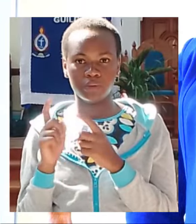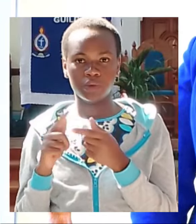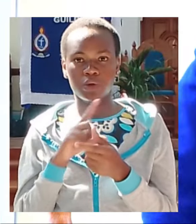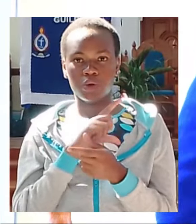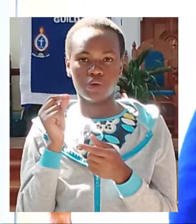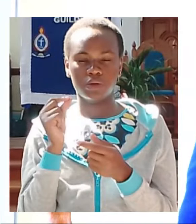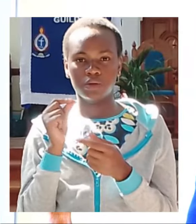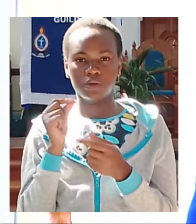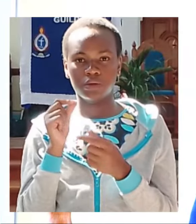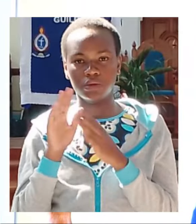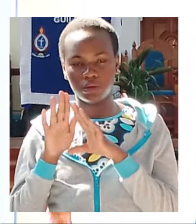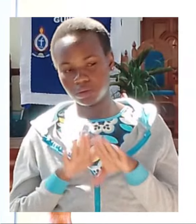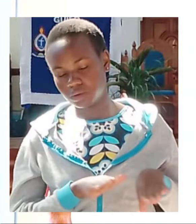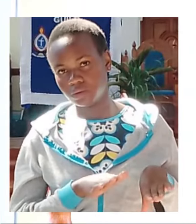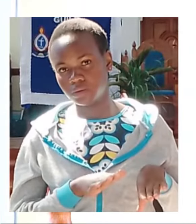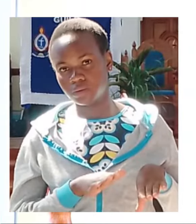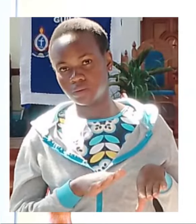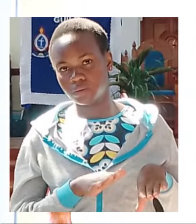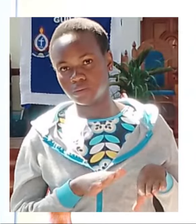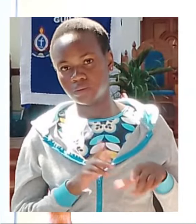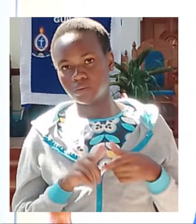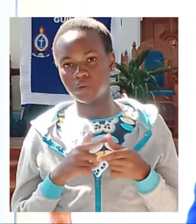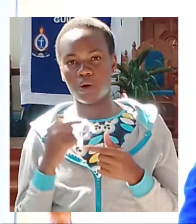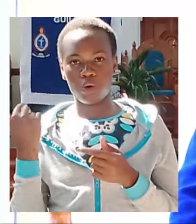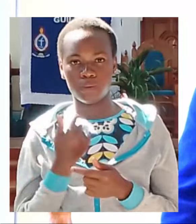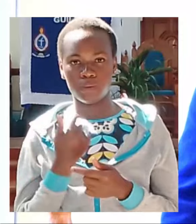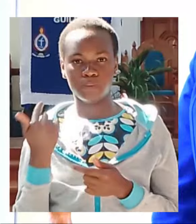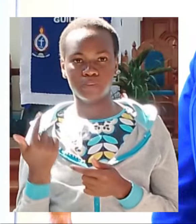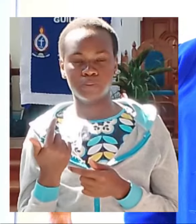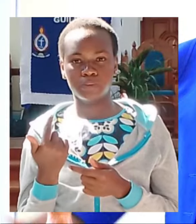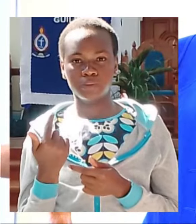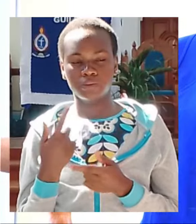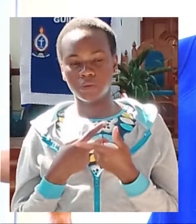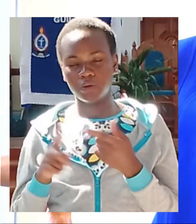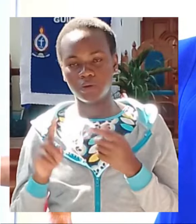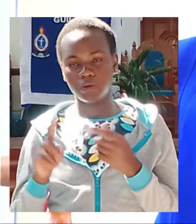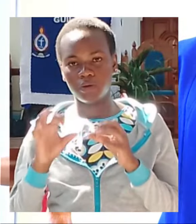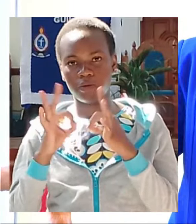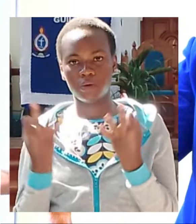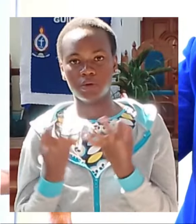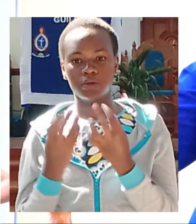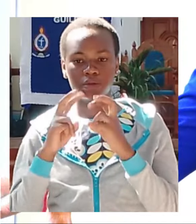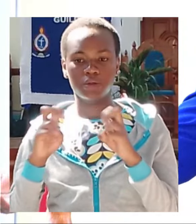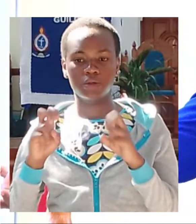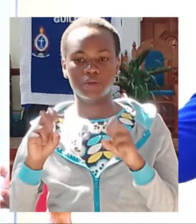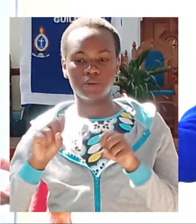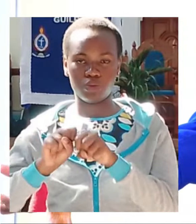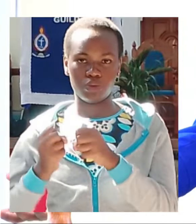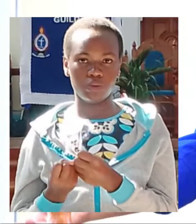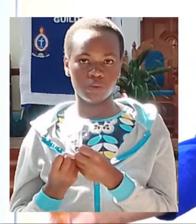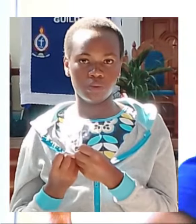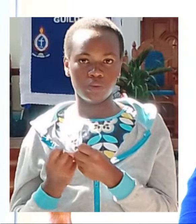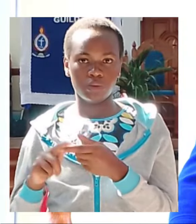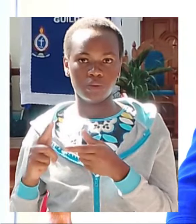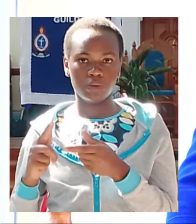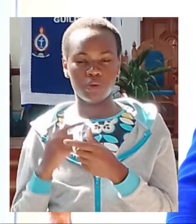been rejected and you're alone, when the family setting is broken and